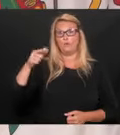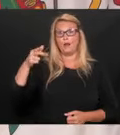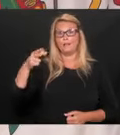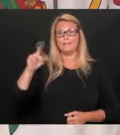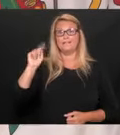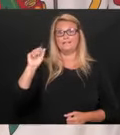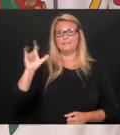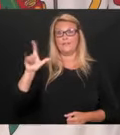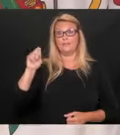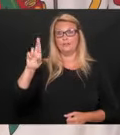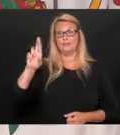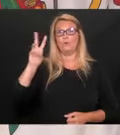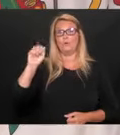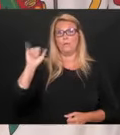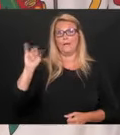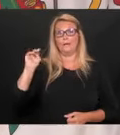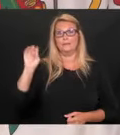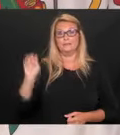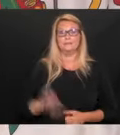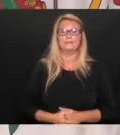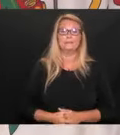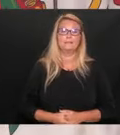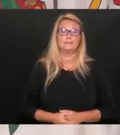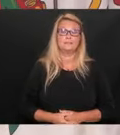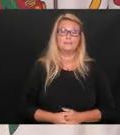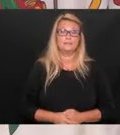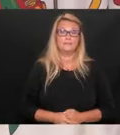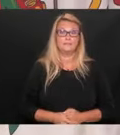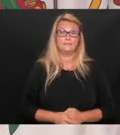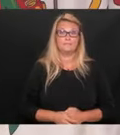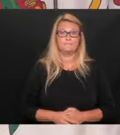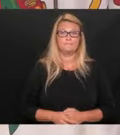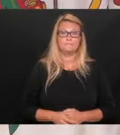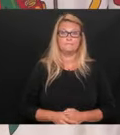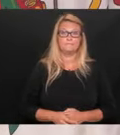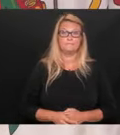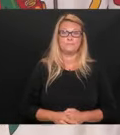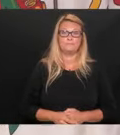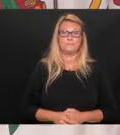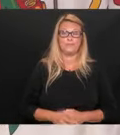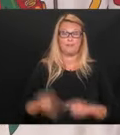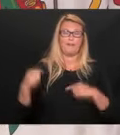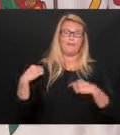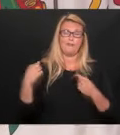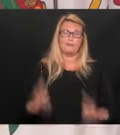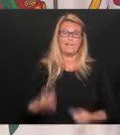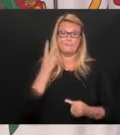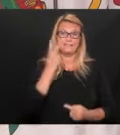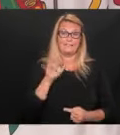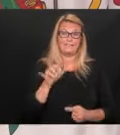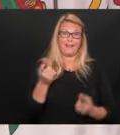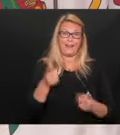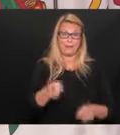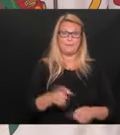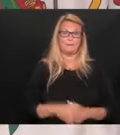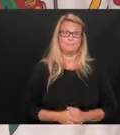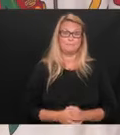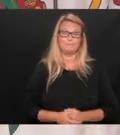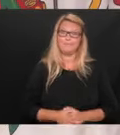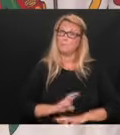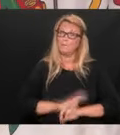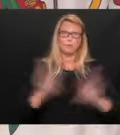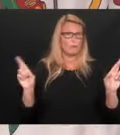counties. Goodness gracious. It's been a long time since we've seen stuff like this. So buckle up just a